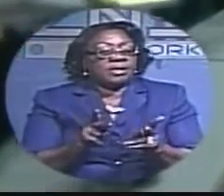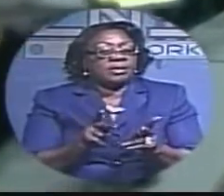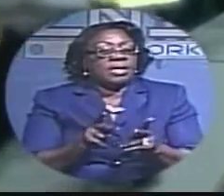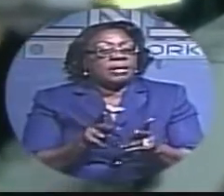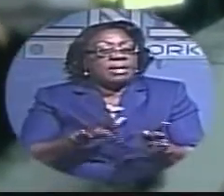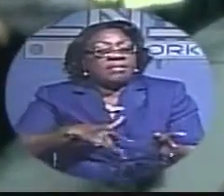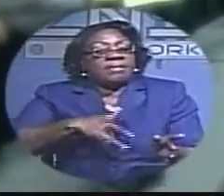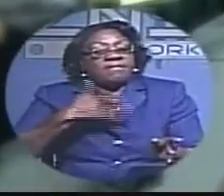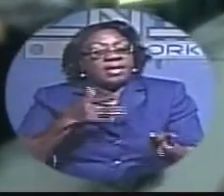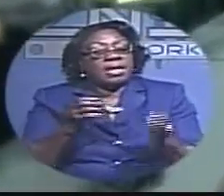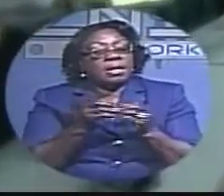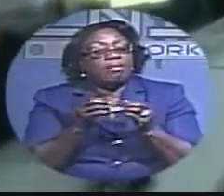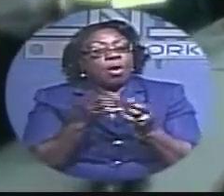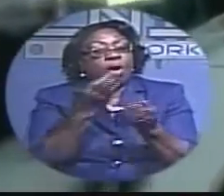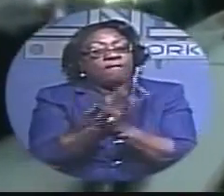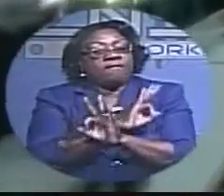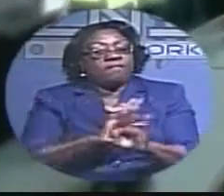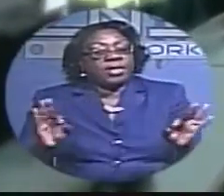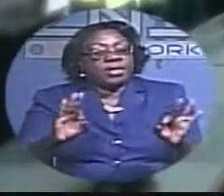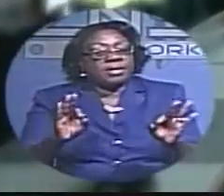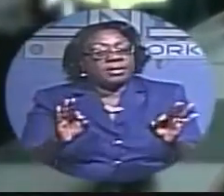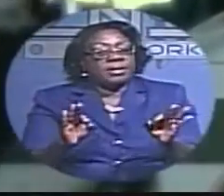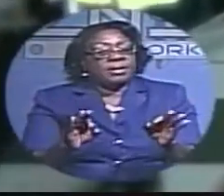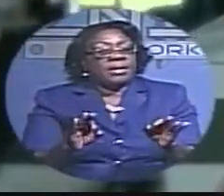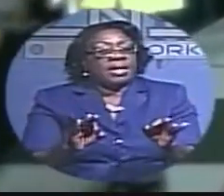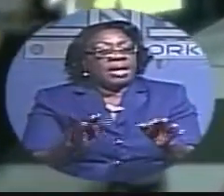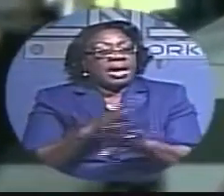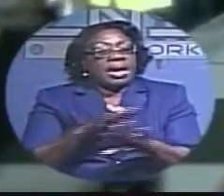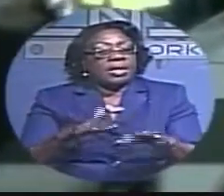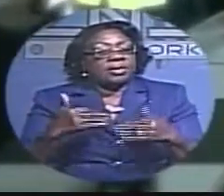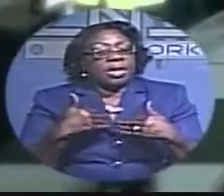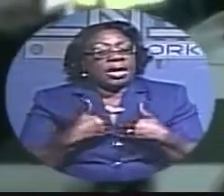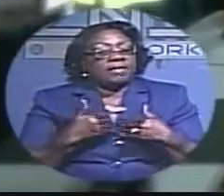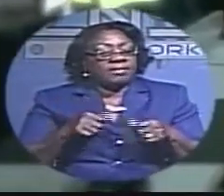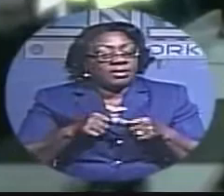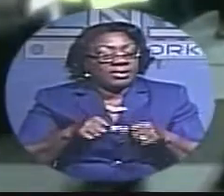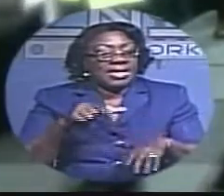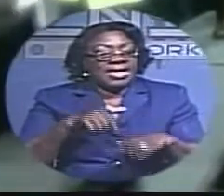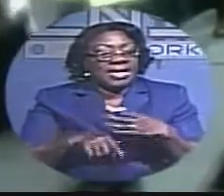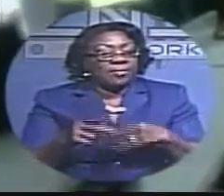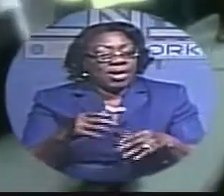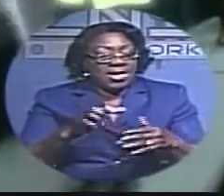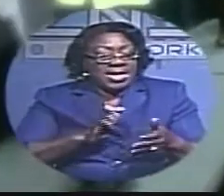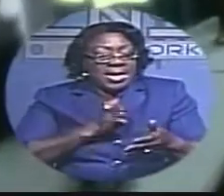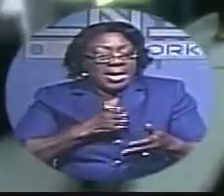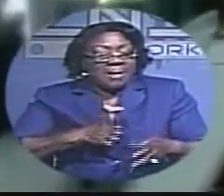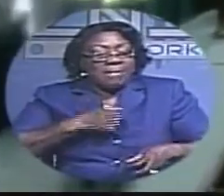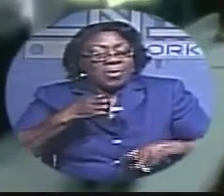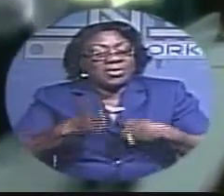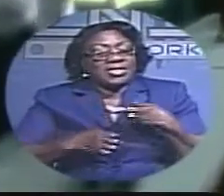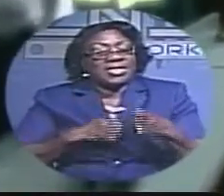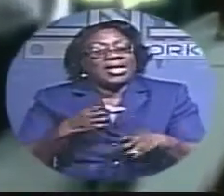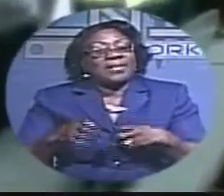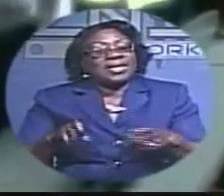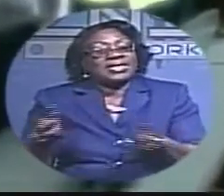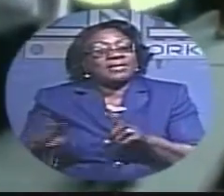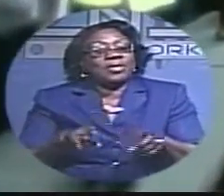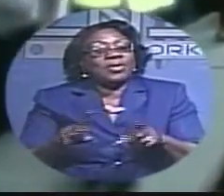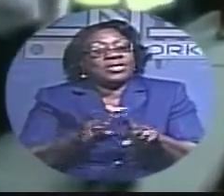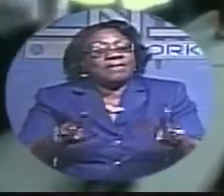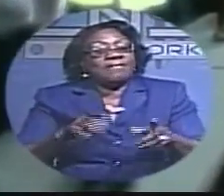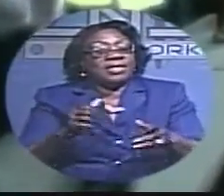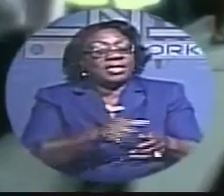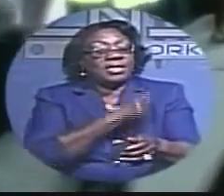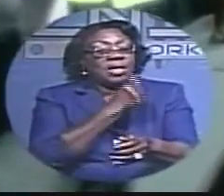Feel more free and comfortable because I don't have to stay in one emotion, because I have to do different songs. I can